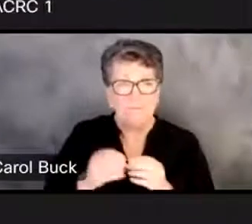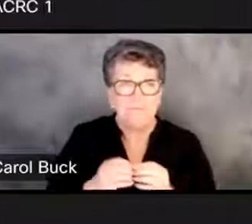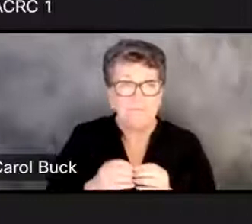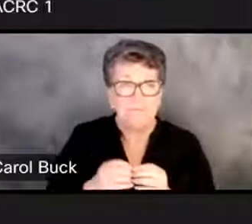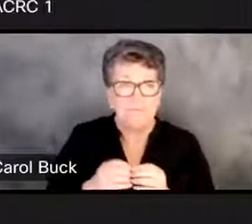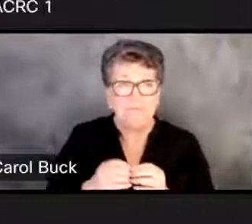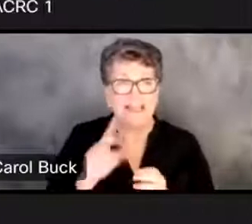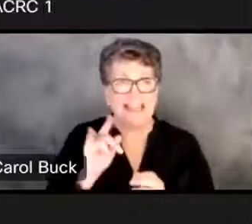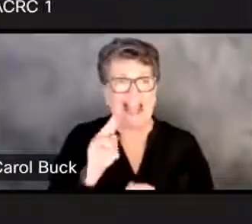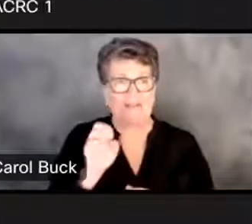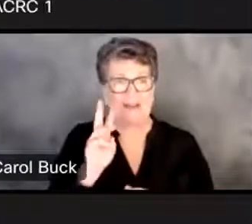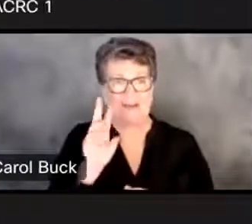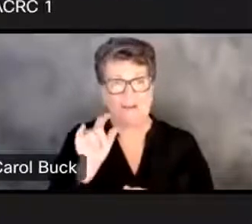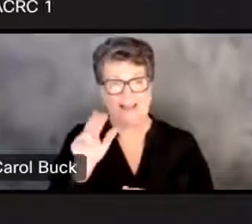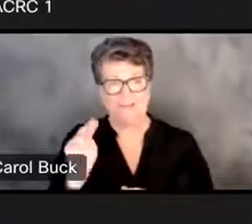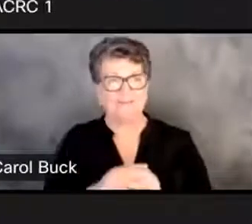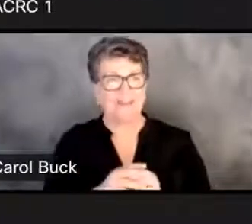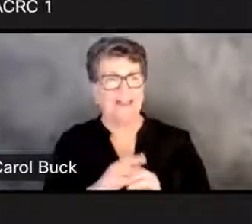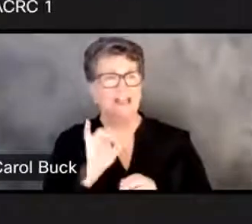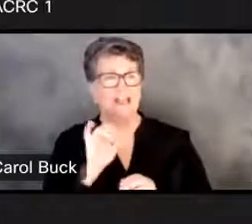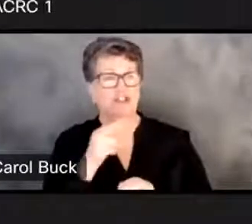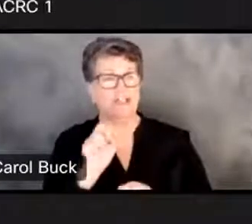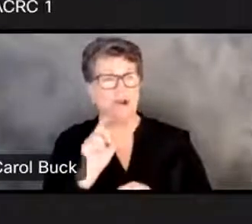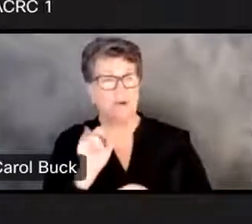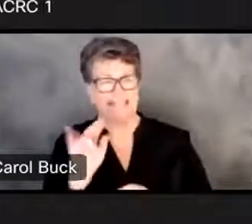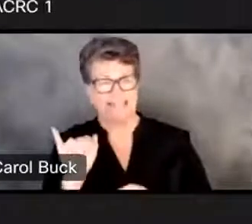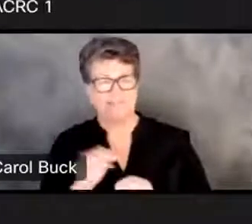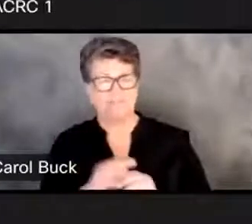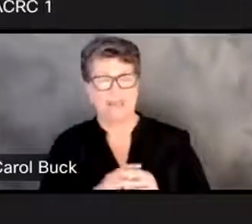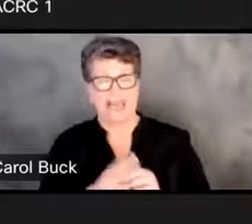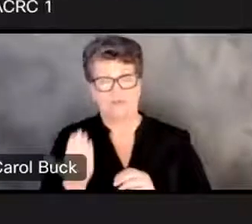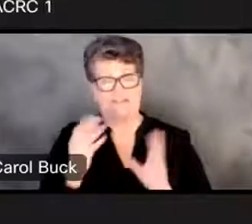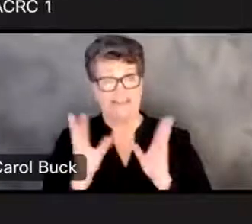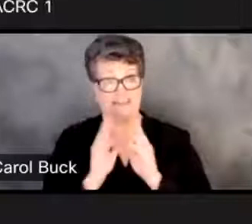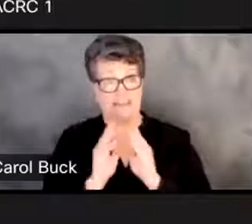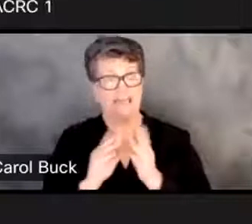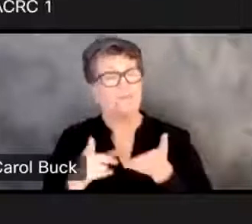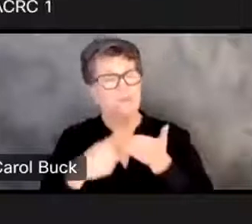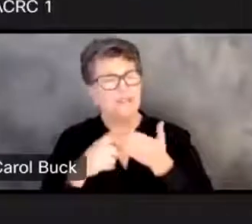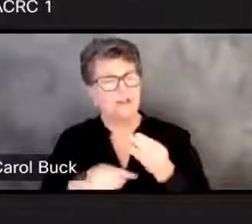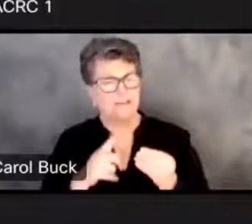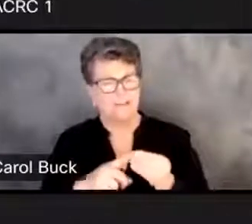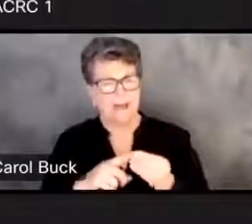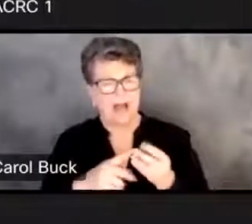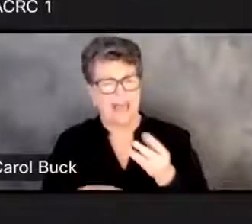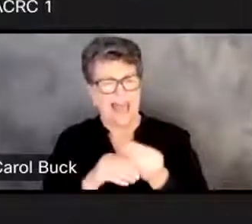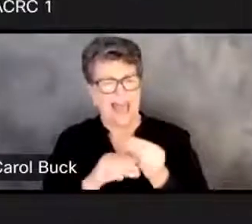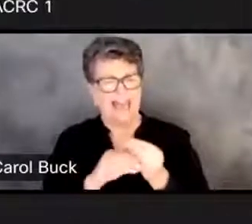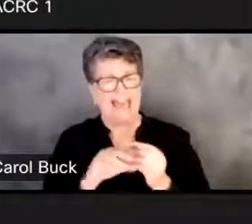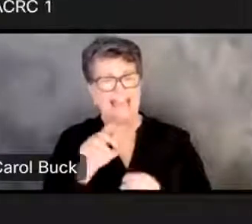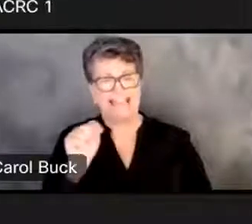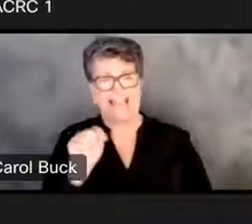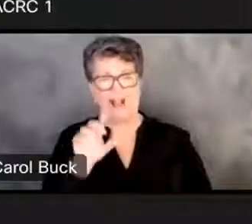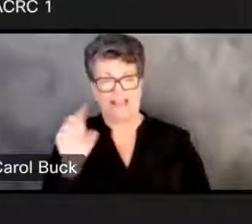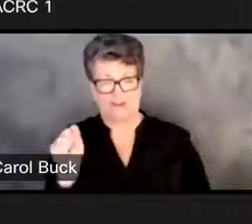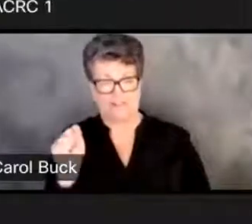Thanks. So at previous meetings, we talked about adding Taylor Day services and